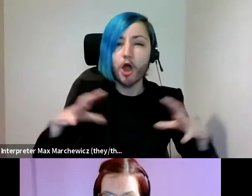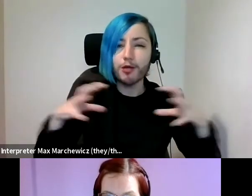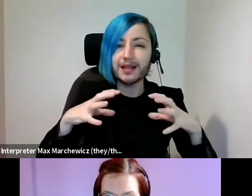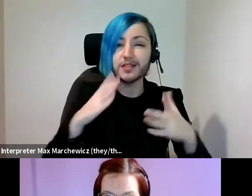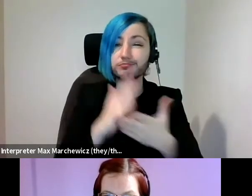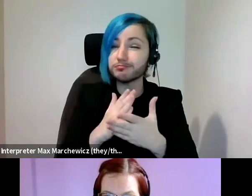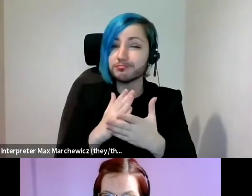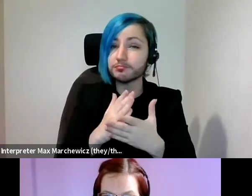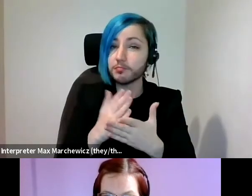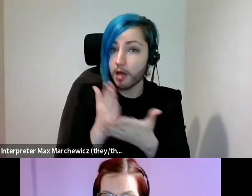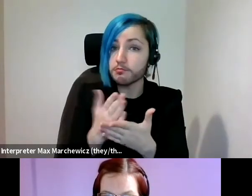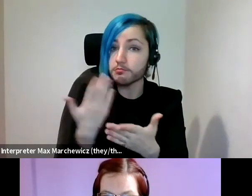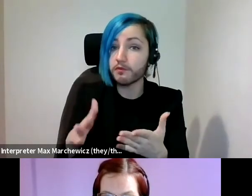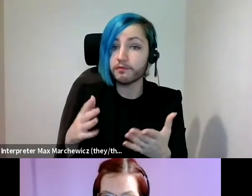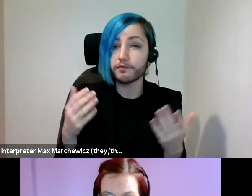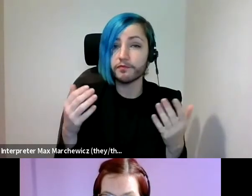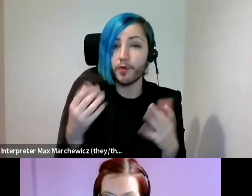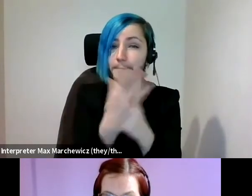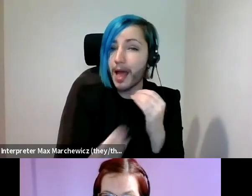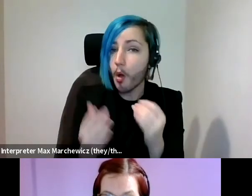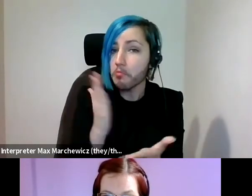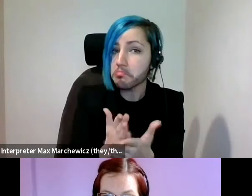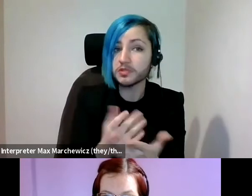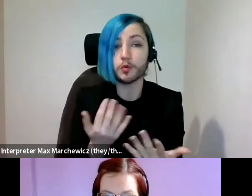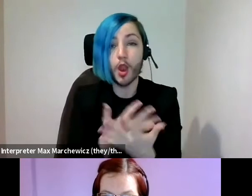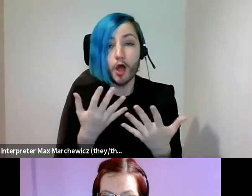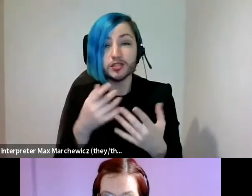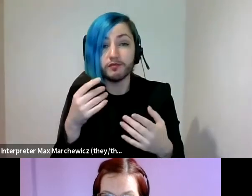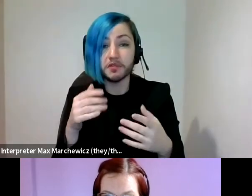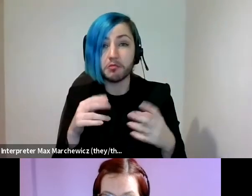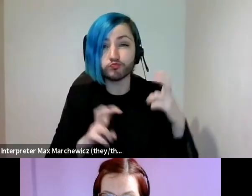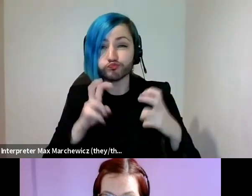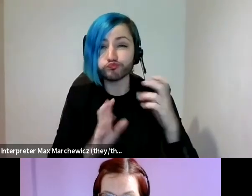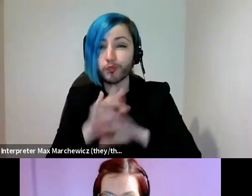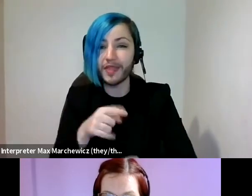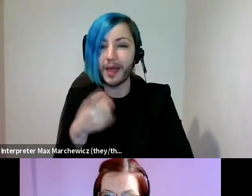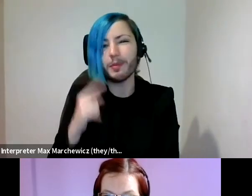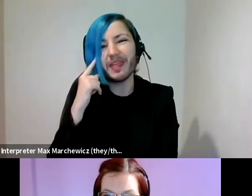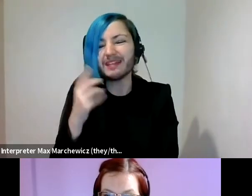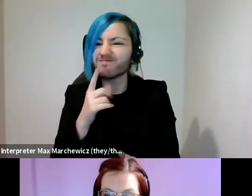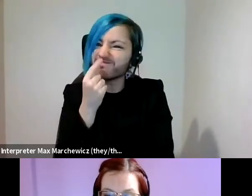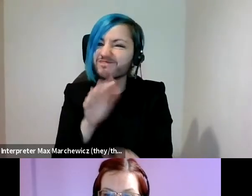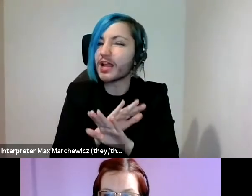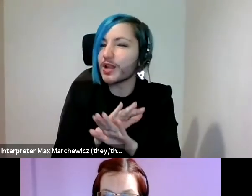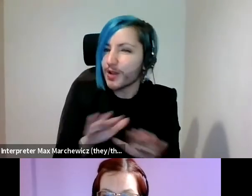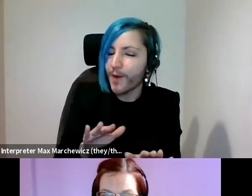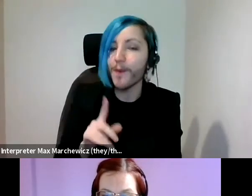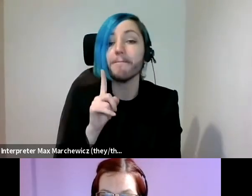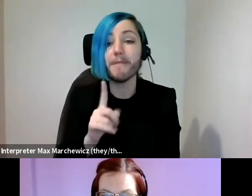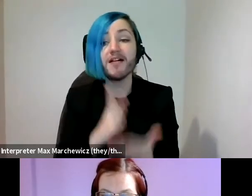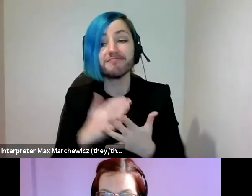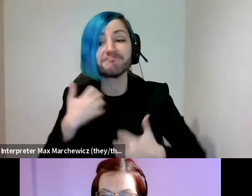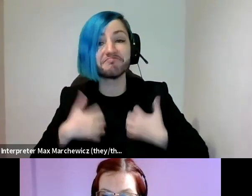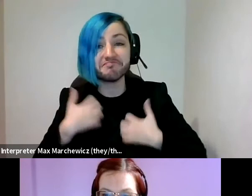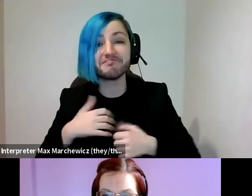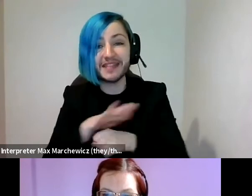bit of controversy around that, and I think people probably think not. However, it has been a very interesting science